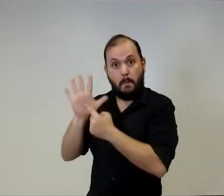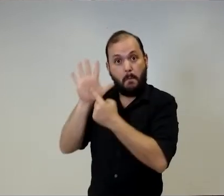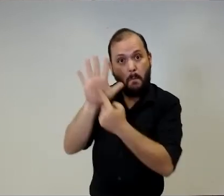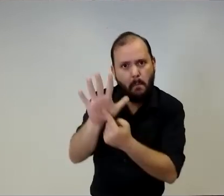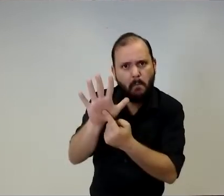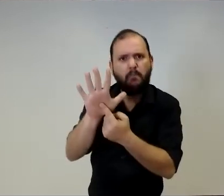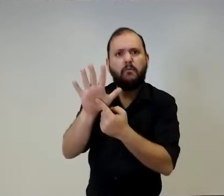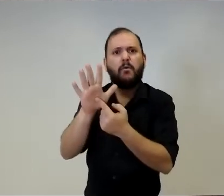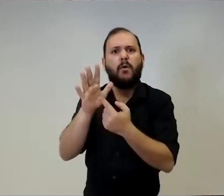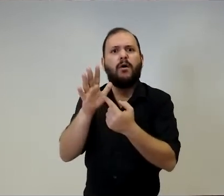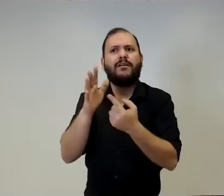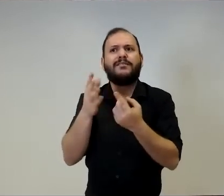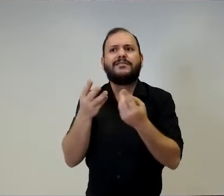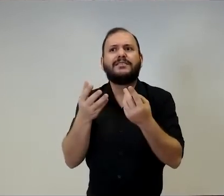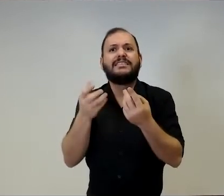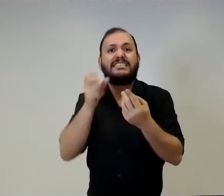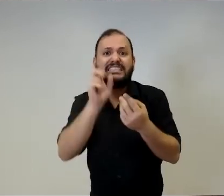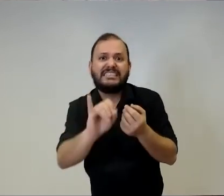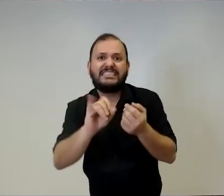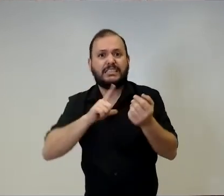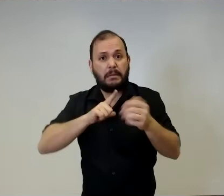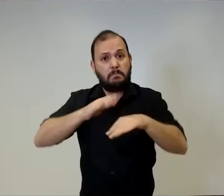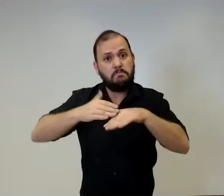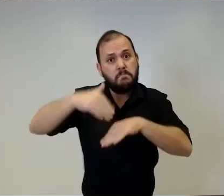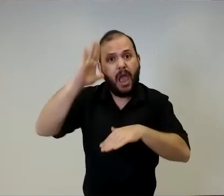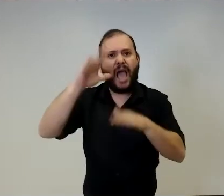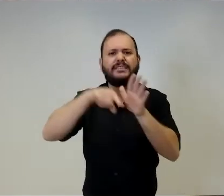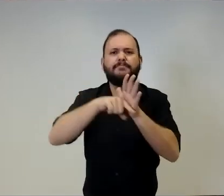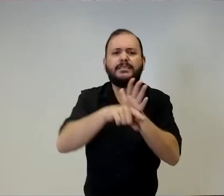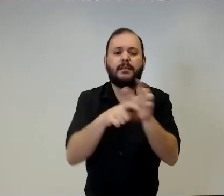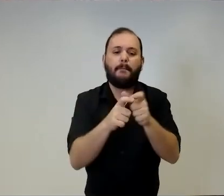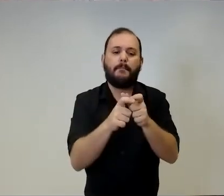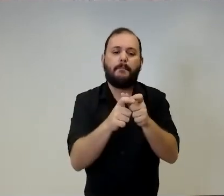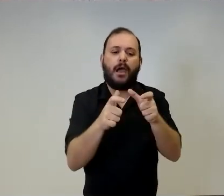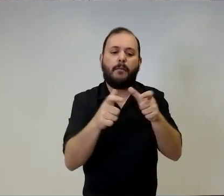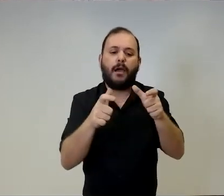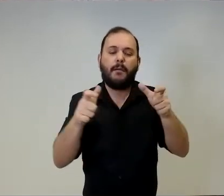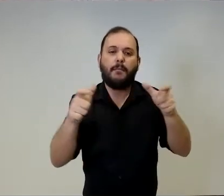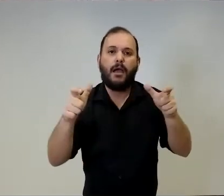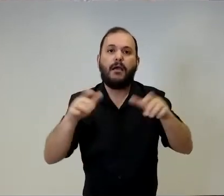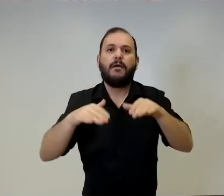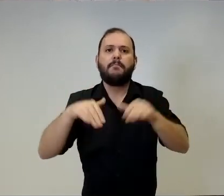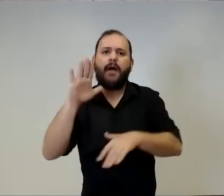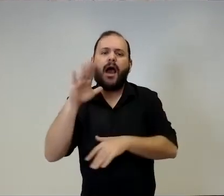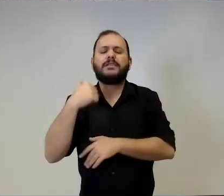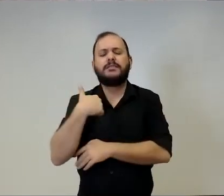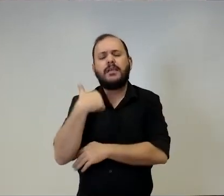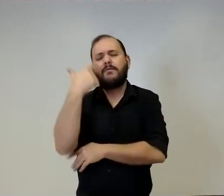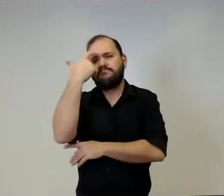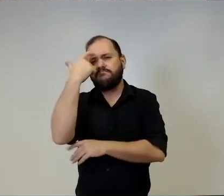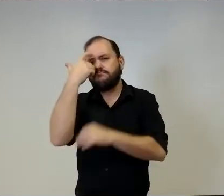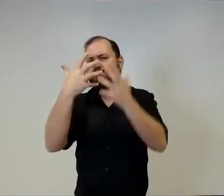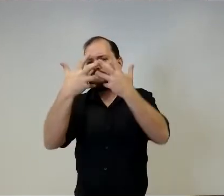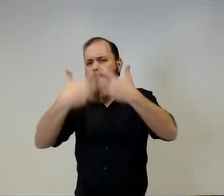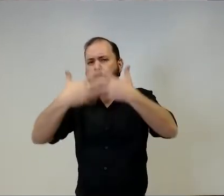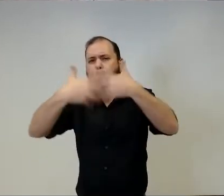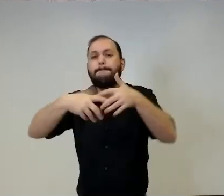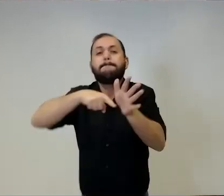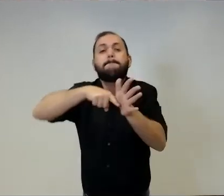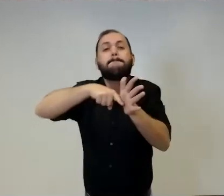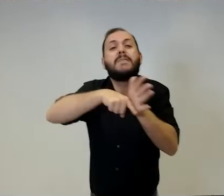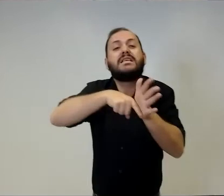research would be more powerful. And the more I think about it, the more I see that ethnographic research, which is